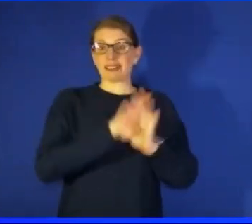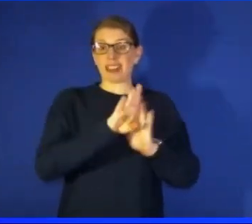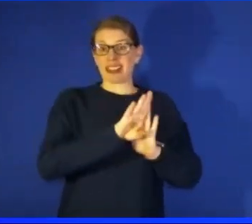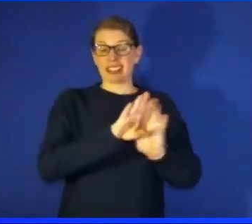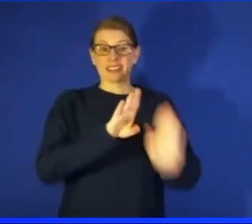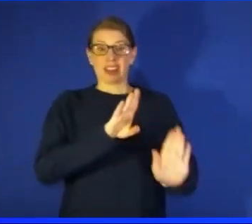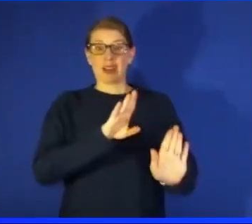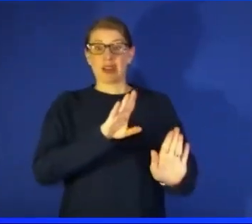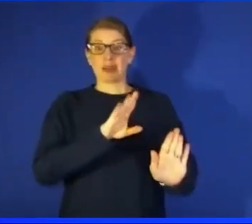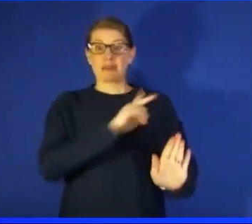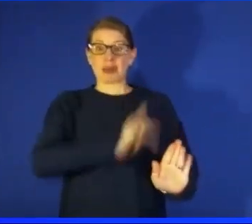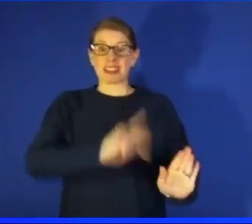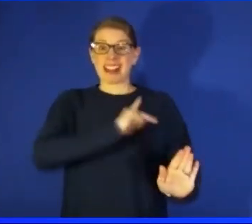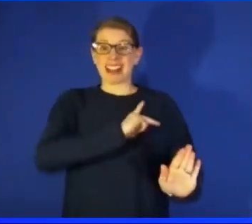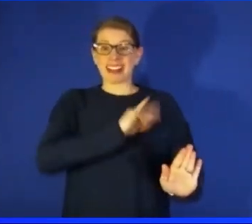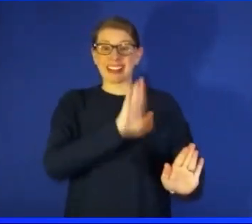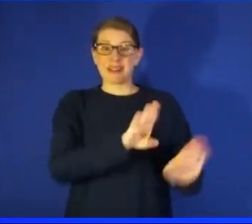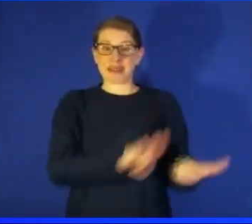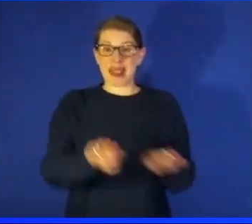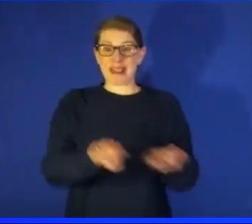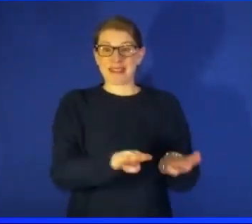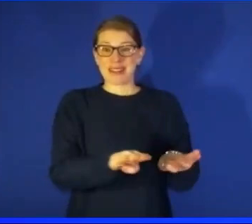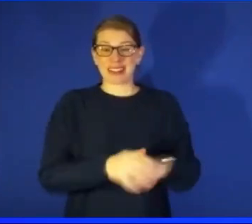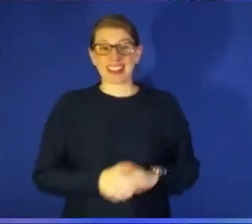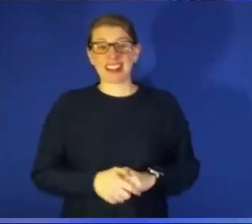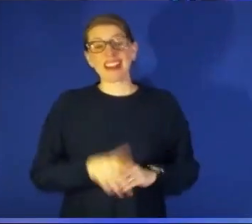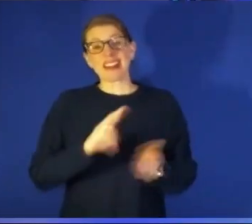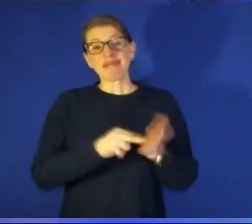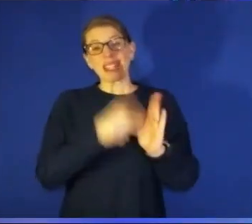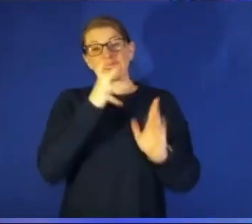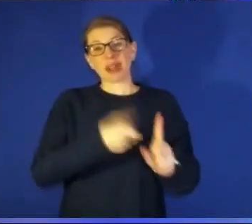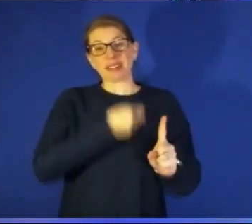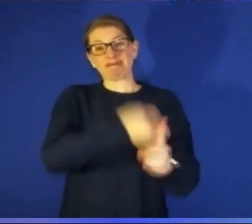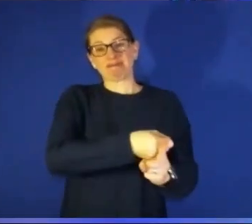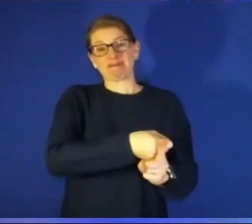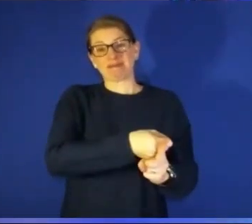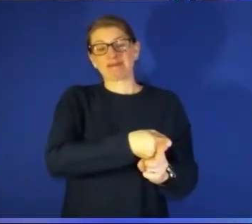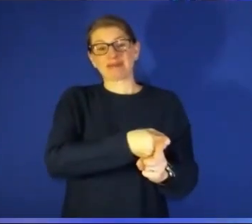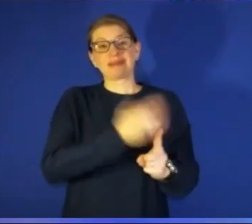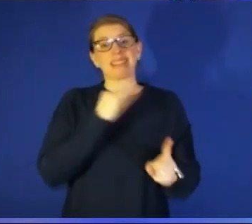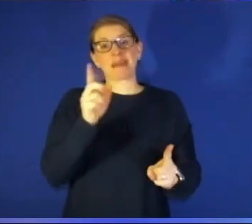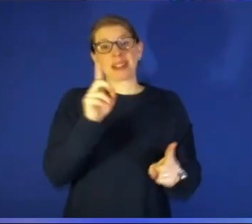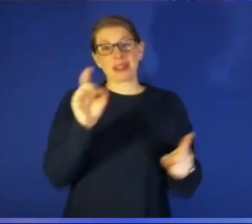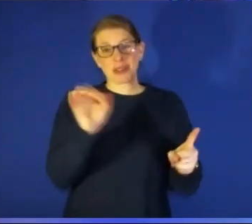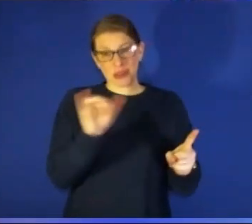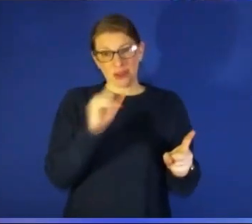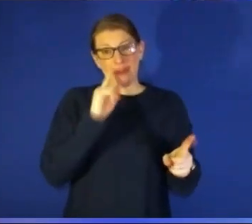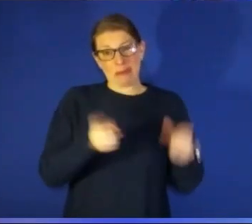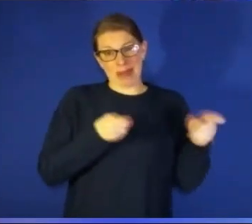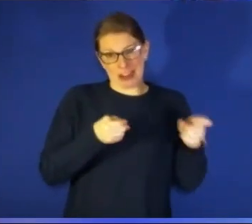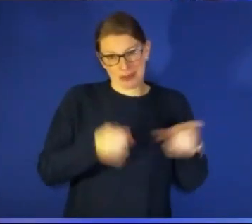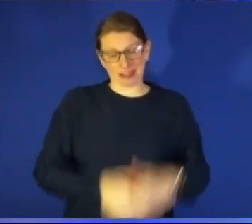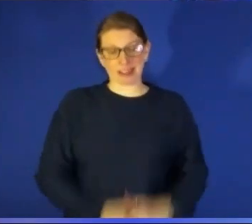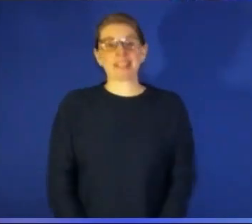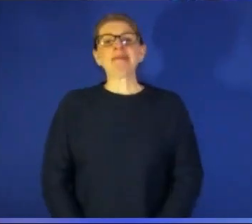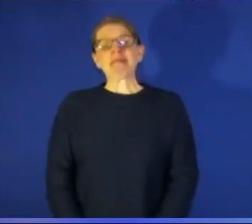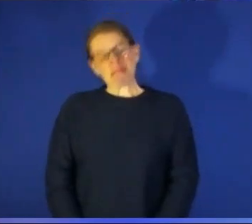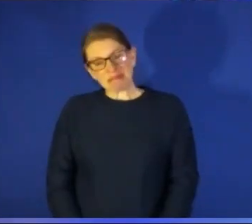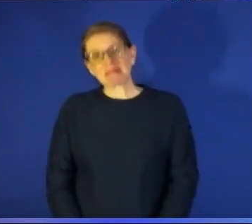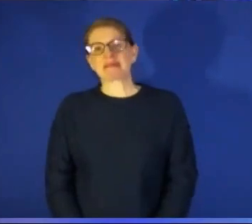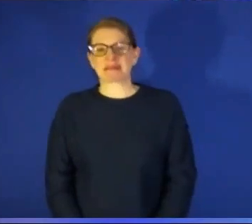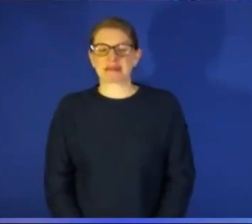personalities and their behaviors and stuff, which ultimately has an impact as well. So managing it is a bit different. Yeah, I would say, but